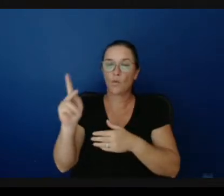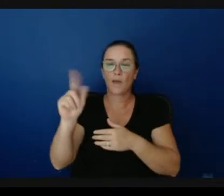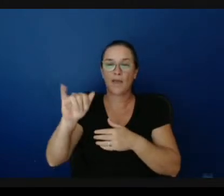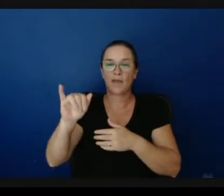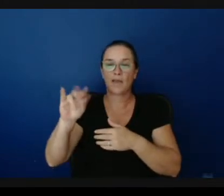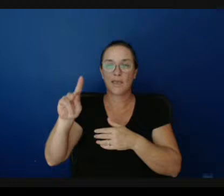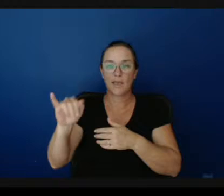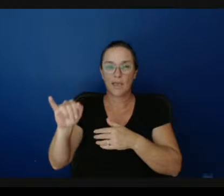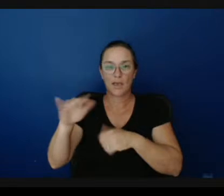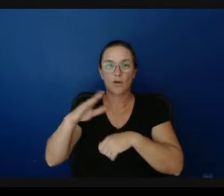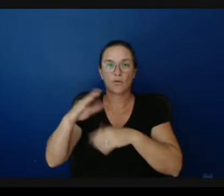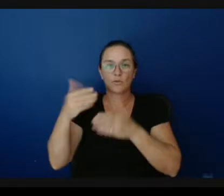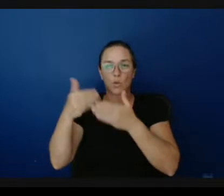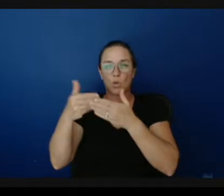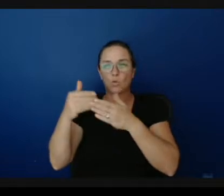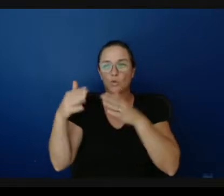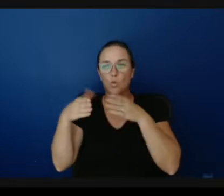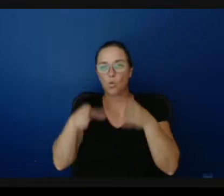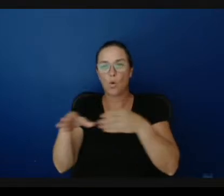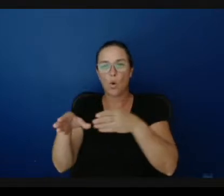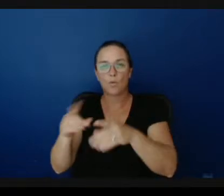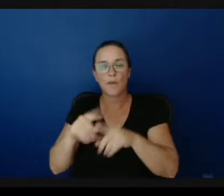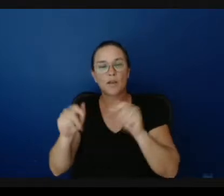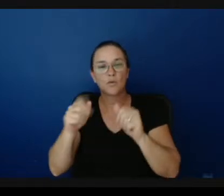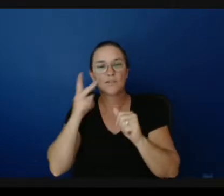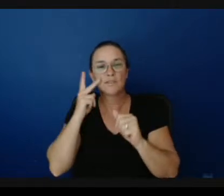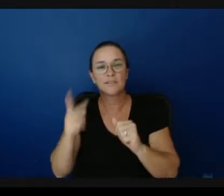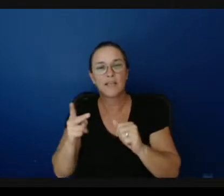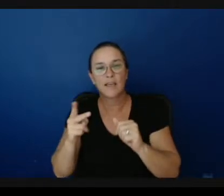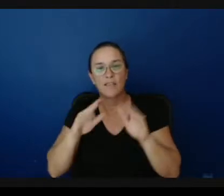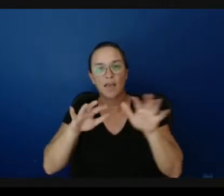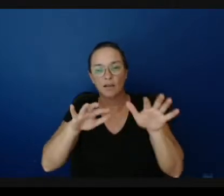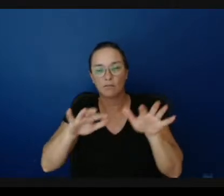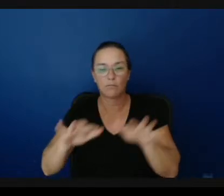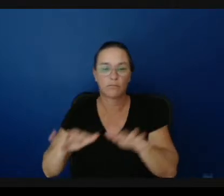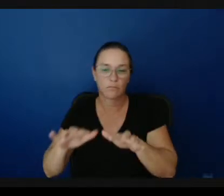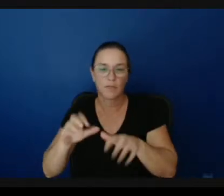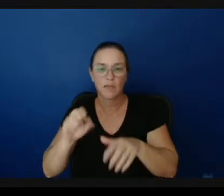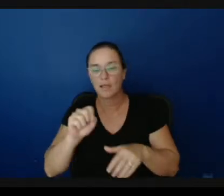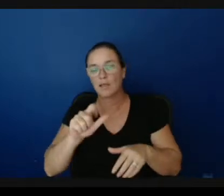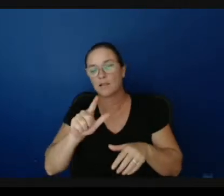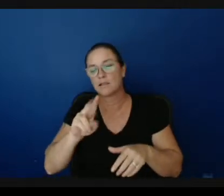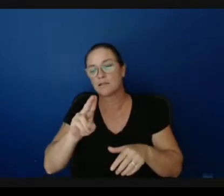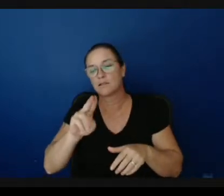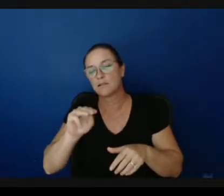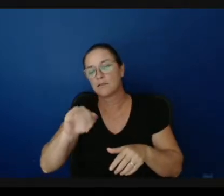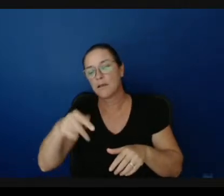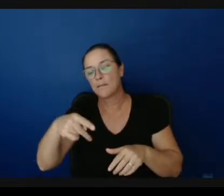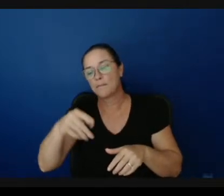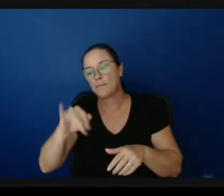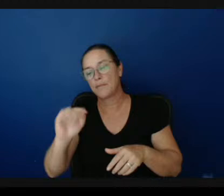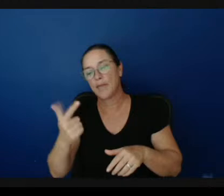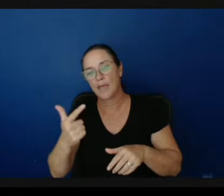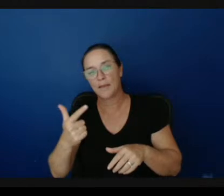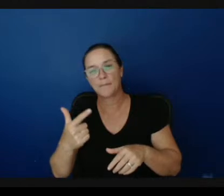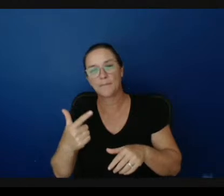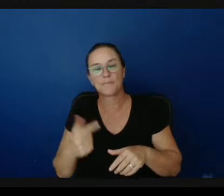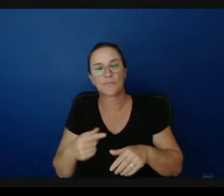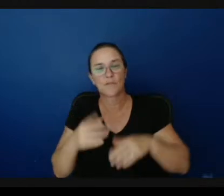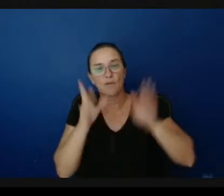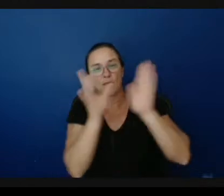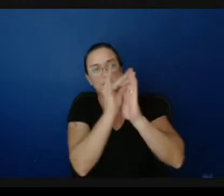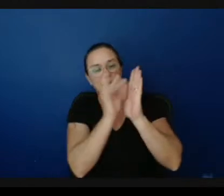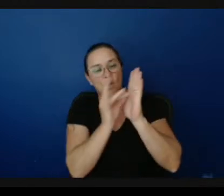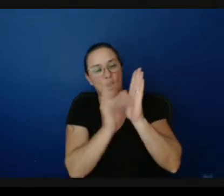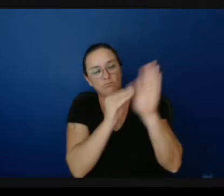rim, but a similar kind of slumping feature there of the tephra against the caldera wall. And